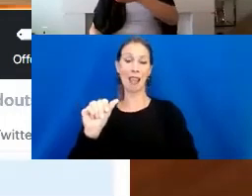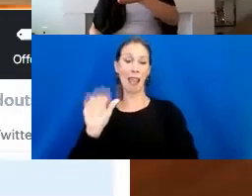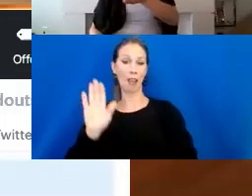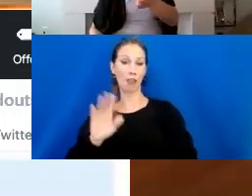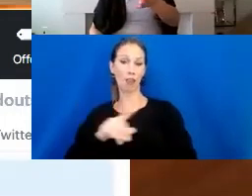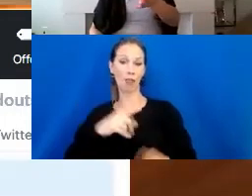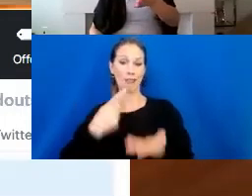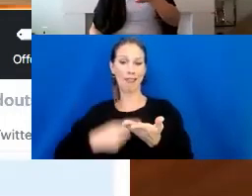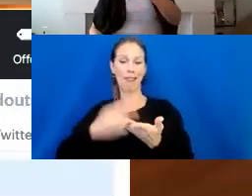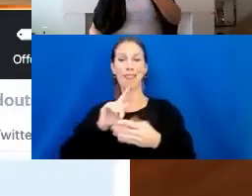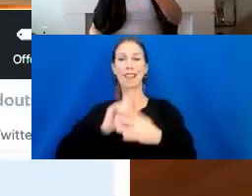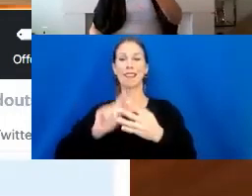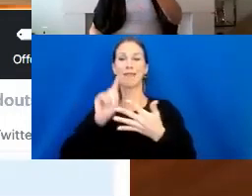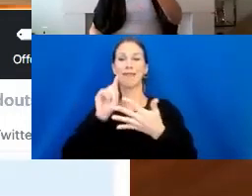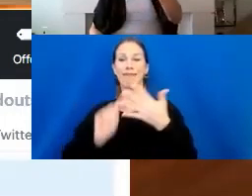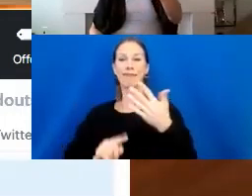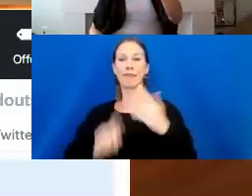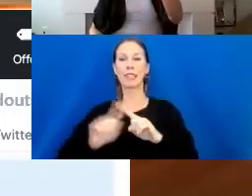say,